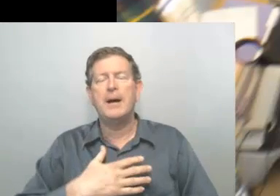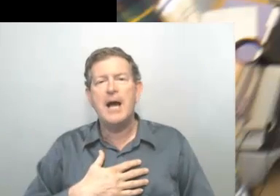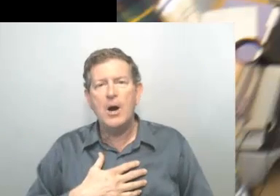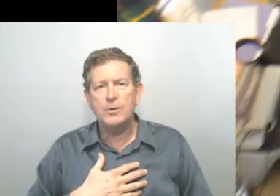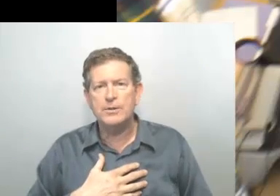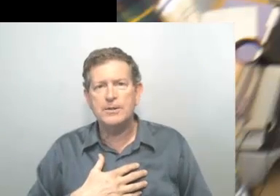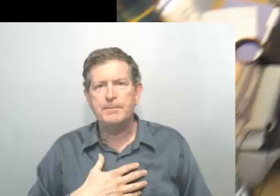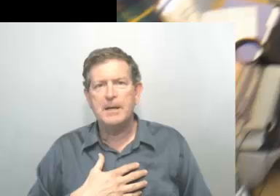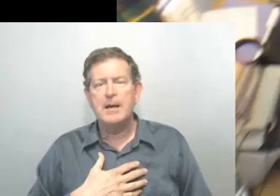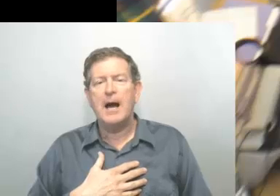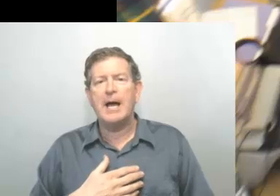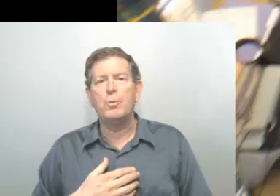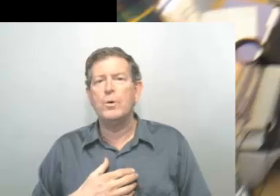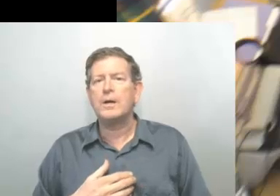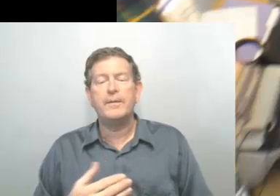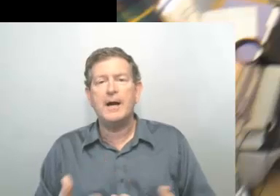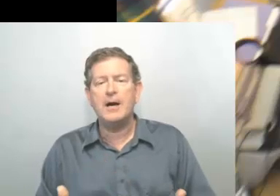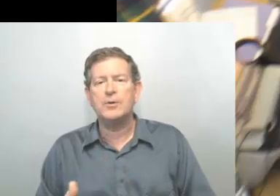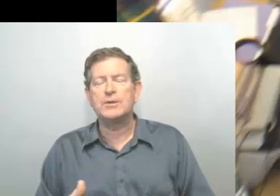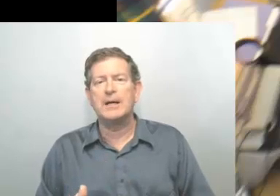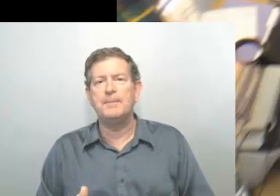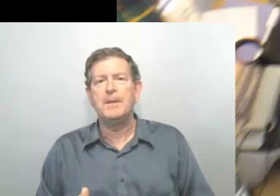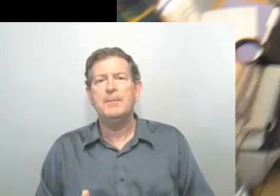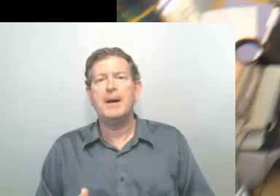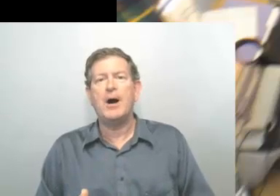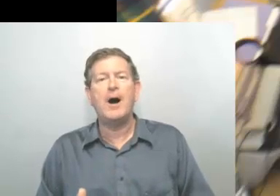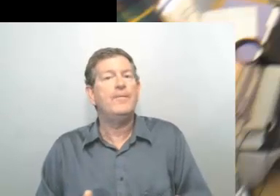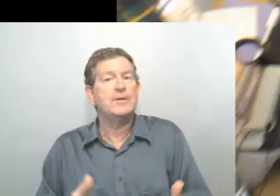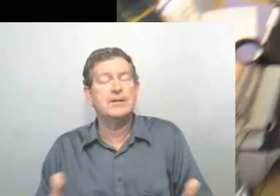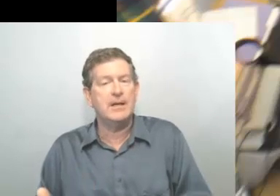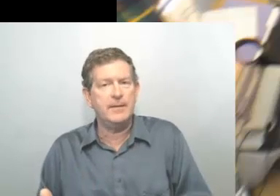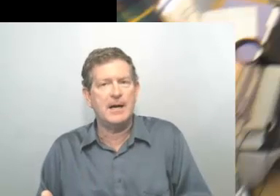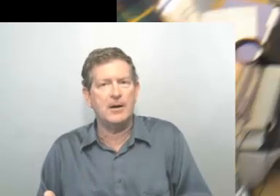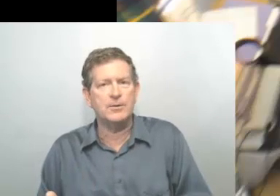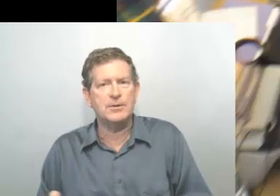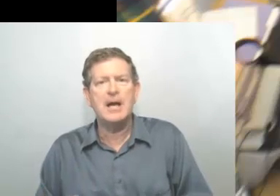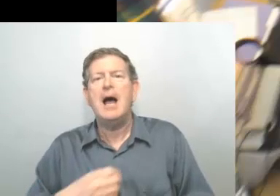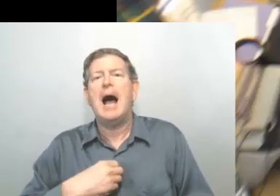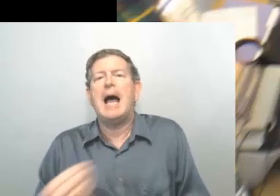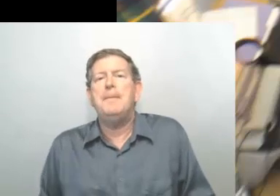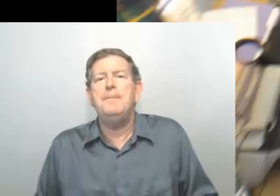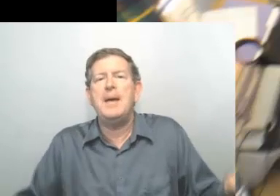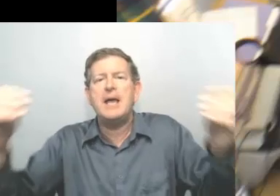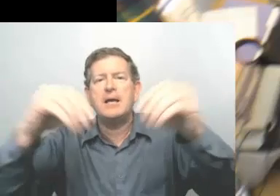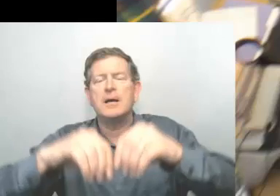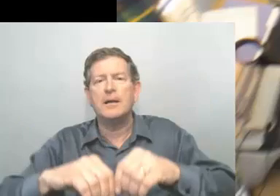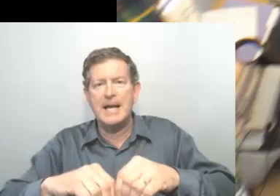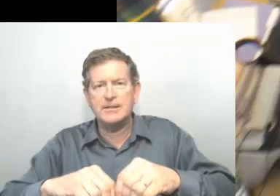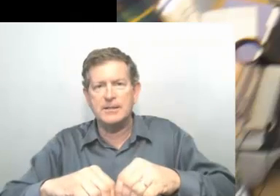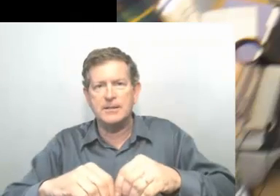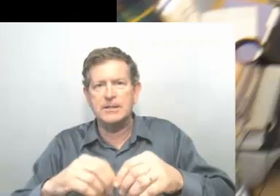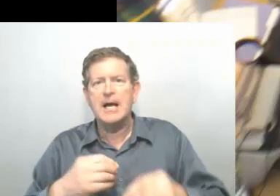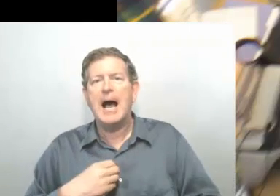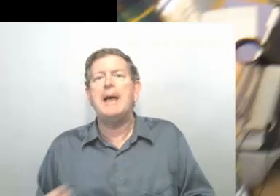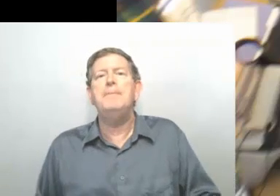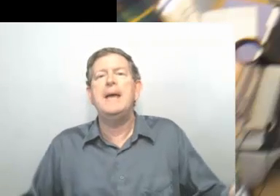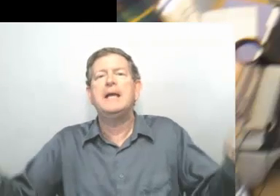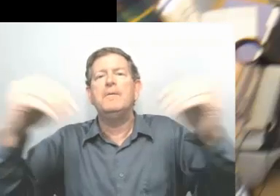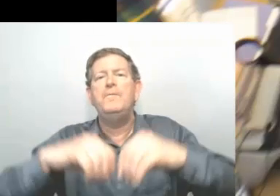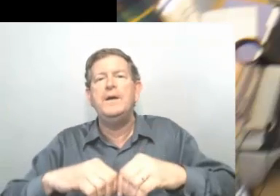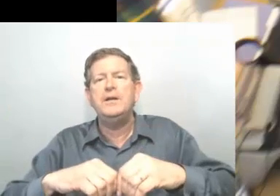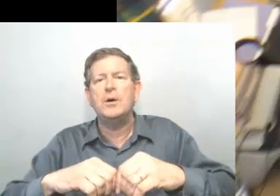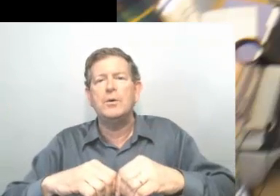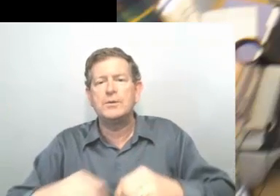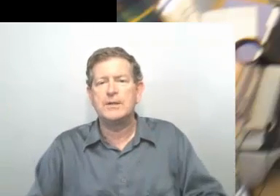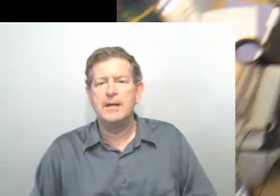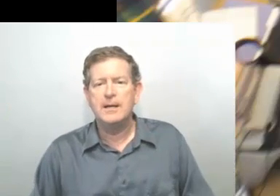in my house. I work in the house. My office is in the house. I make lessons. I